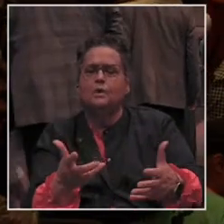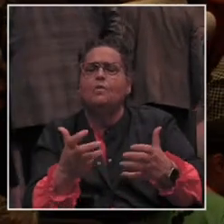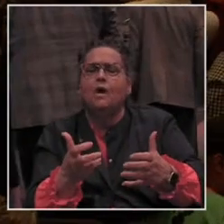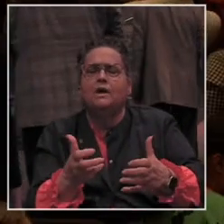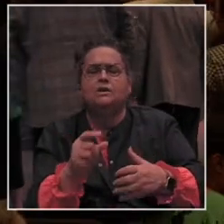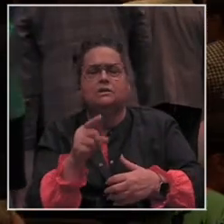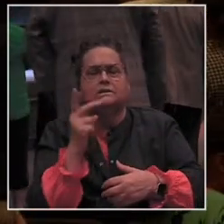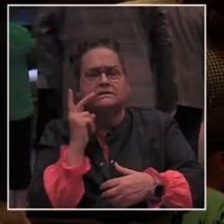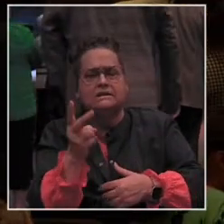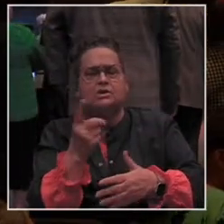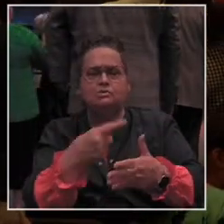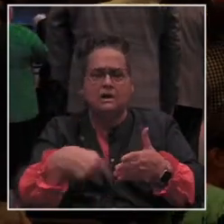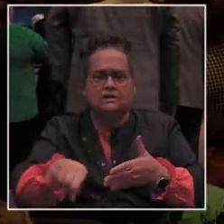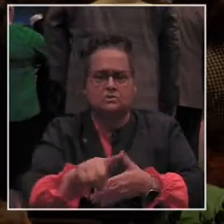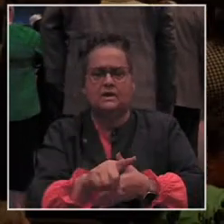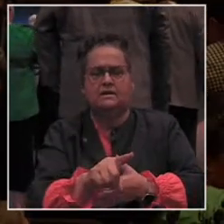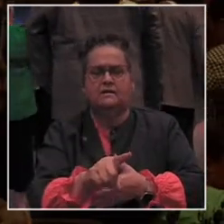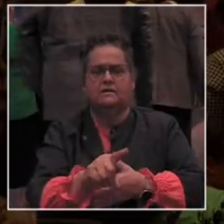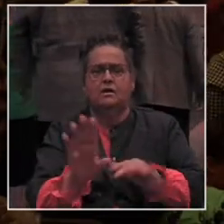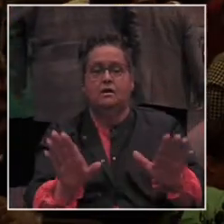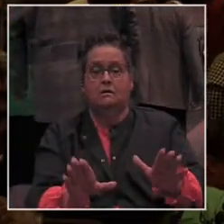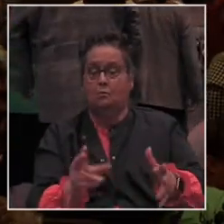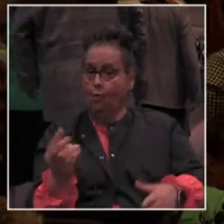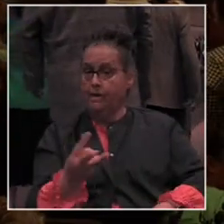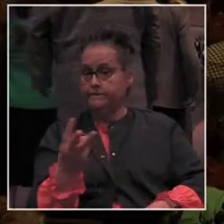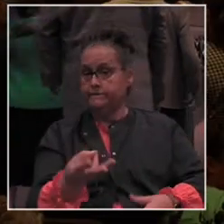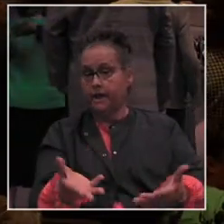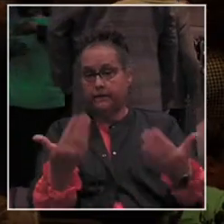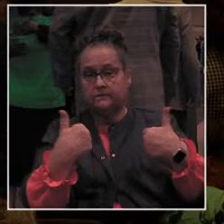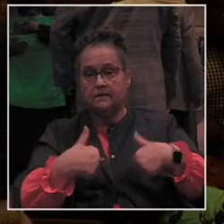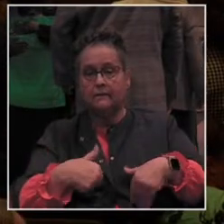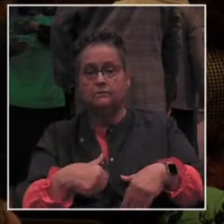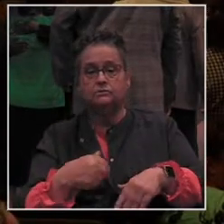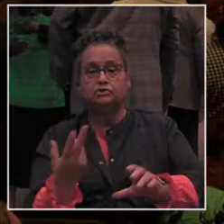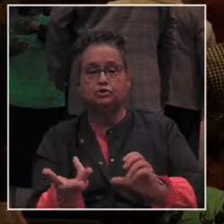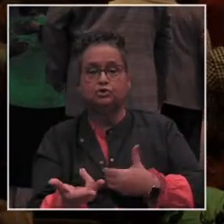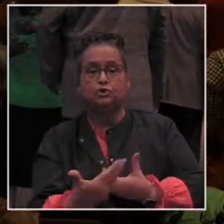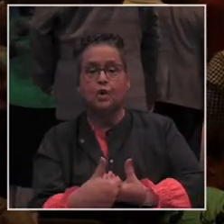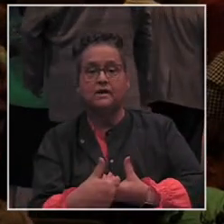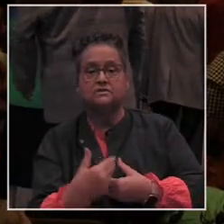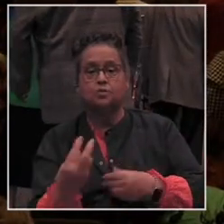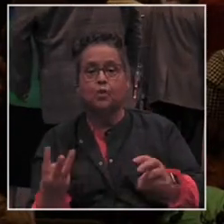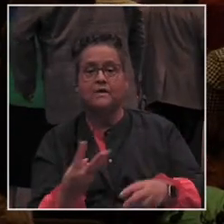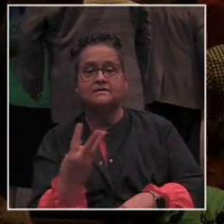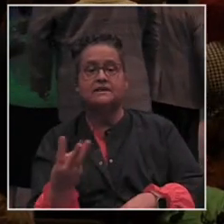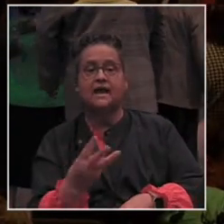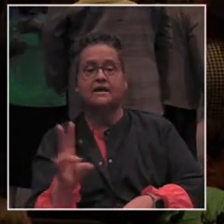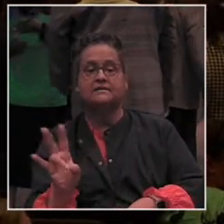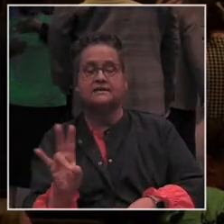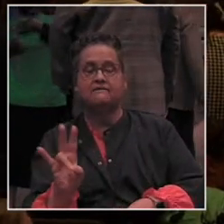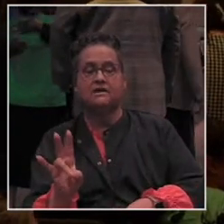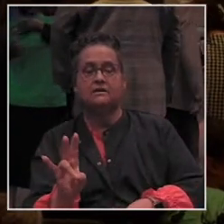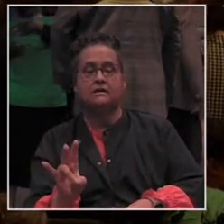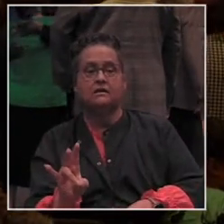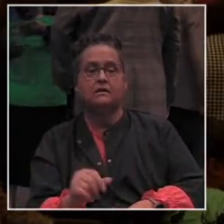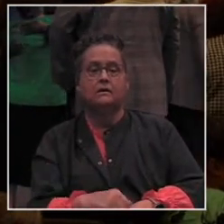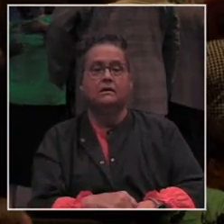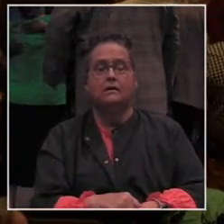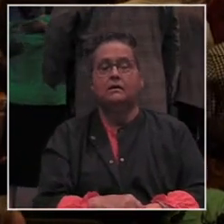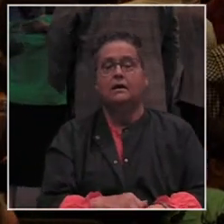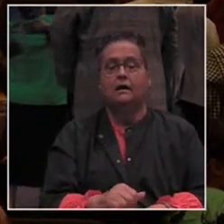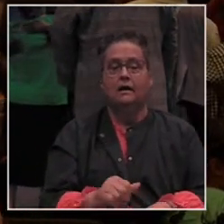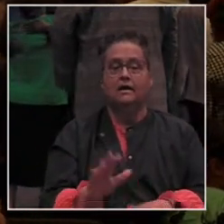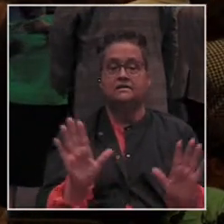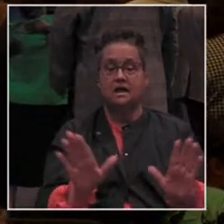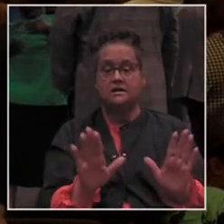more than to see you next Sunday. In fact, we'd love to see you Wednesday. Come and join us Wednesday at 7 or Sunday morning. We have Sunday school for all ages at 10